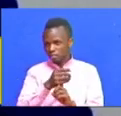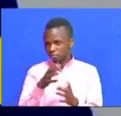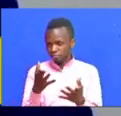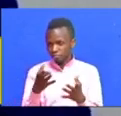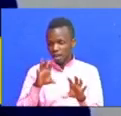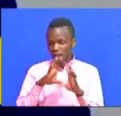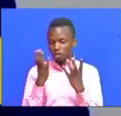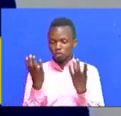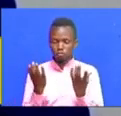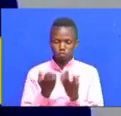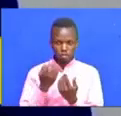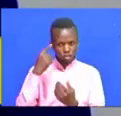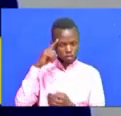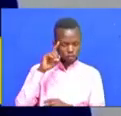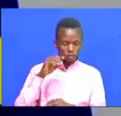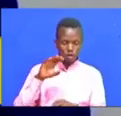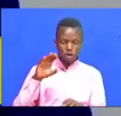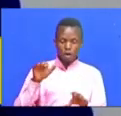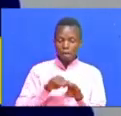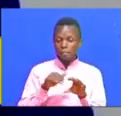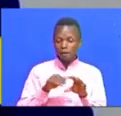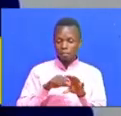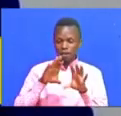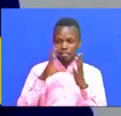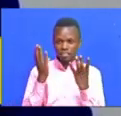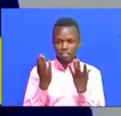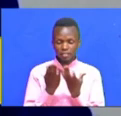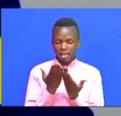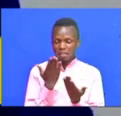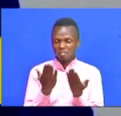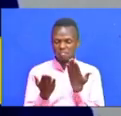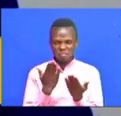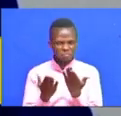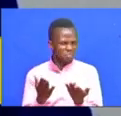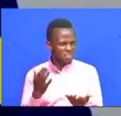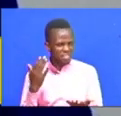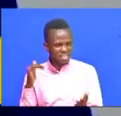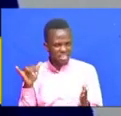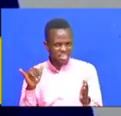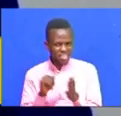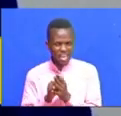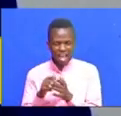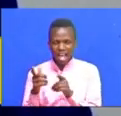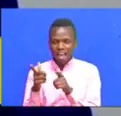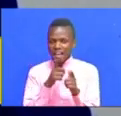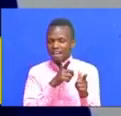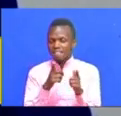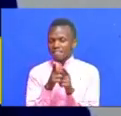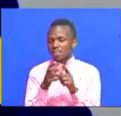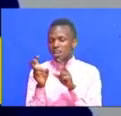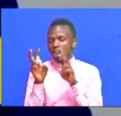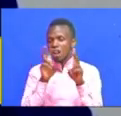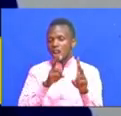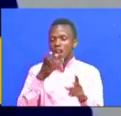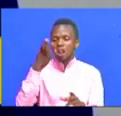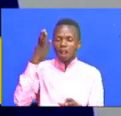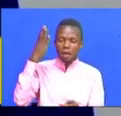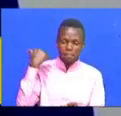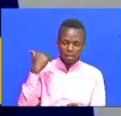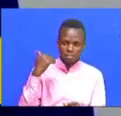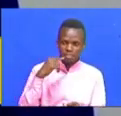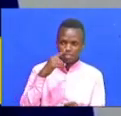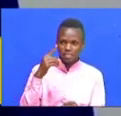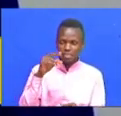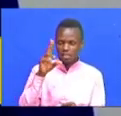school public child. So that's why video, you can see the parent really saying it's a narrative. To